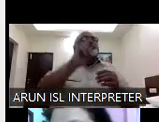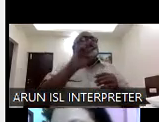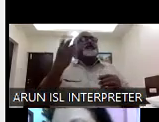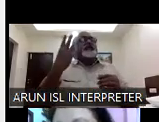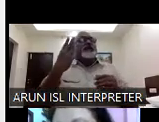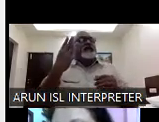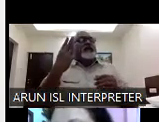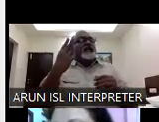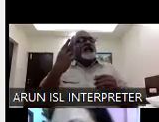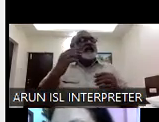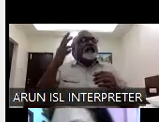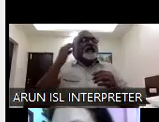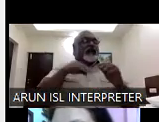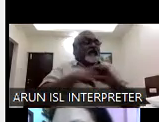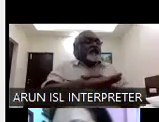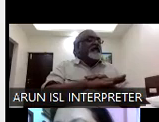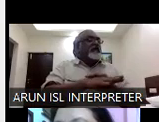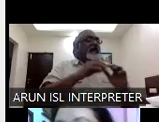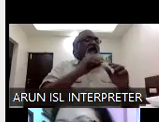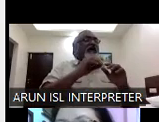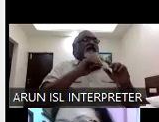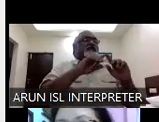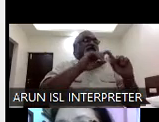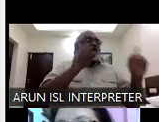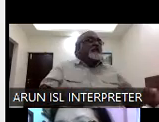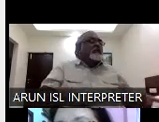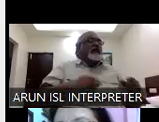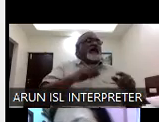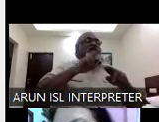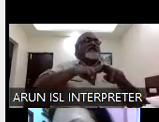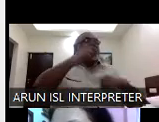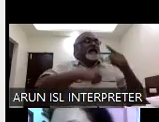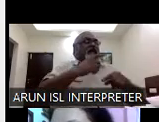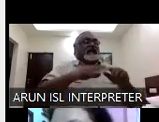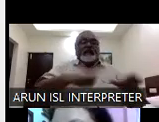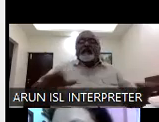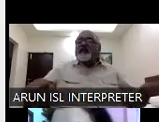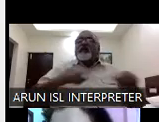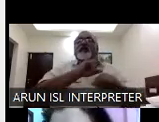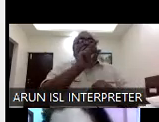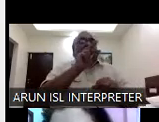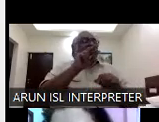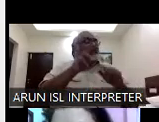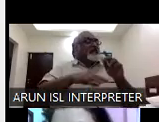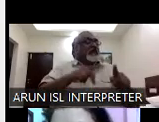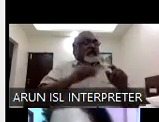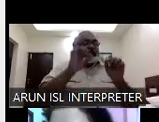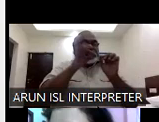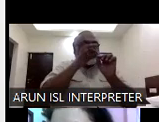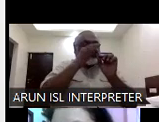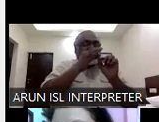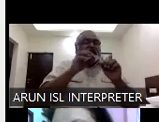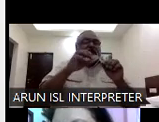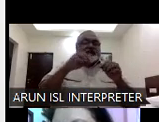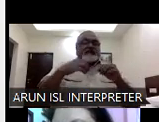20 children are sitting and doing zari work. And the zari work were done by these children, child laborers, and they were small